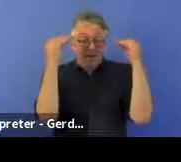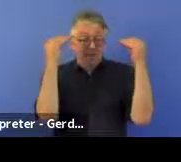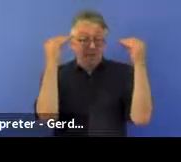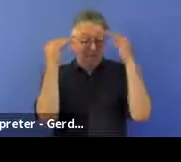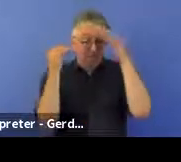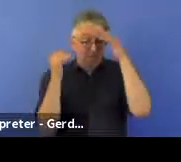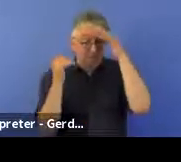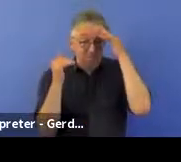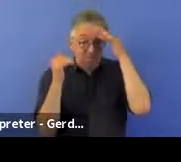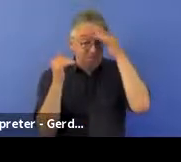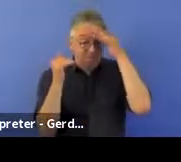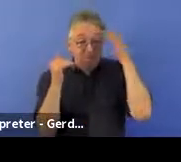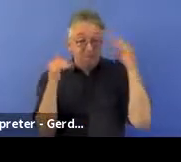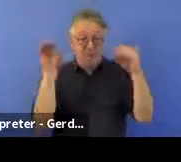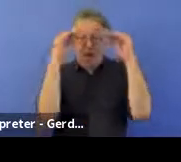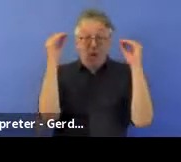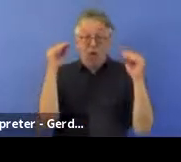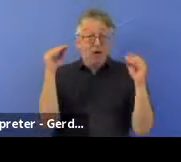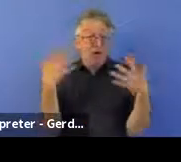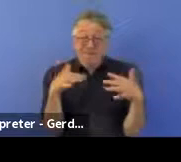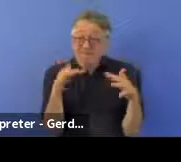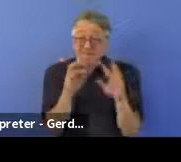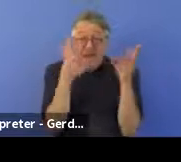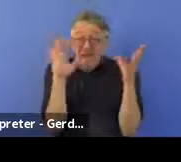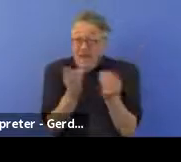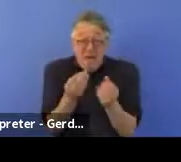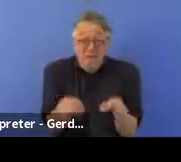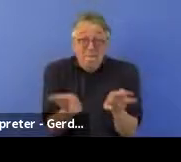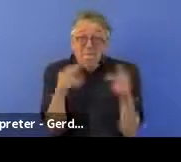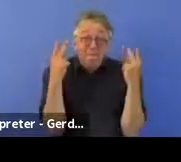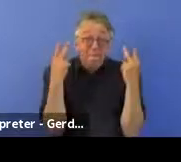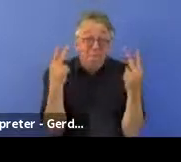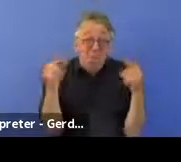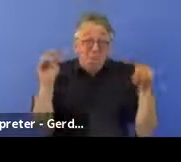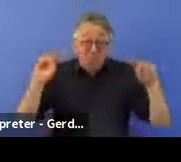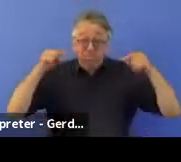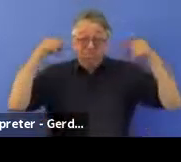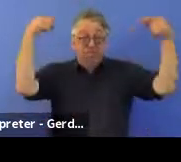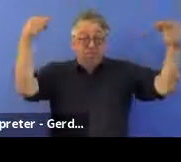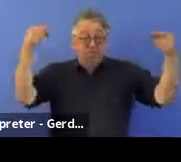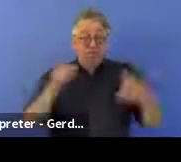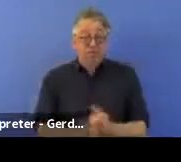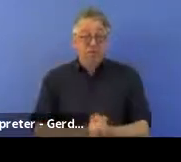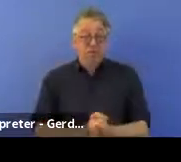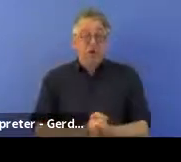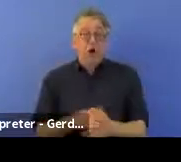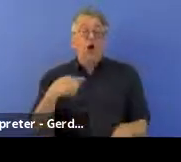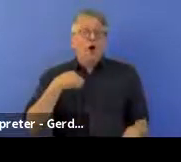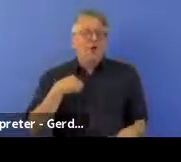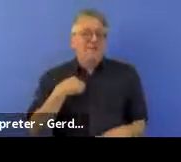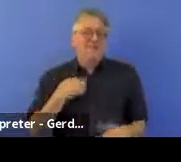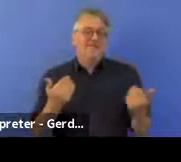Down syndrome, I have written and published 4 books. This is what going to school means to